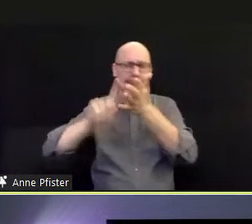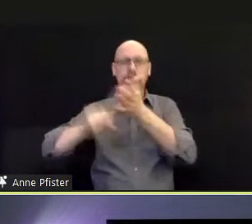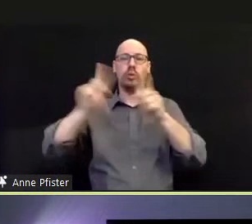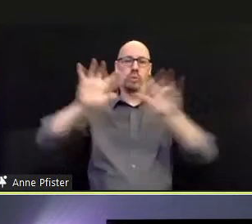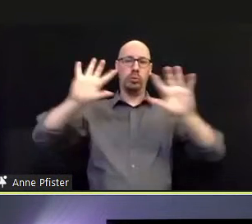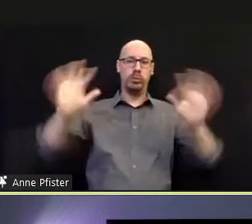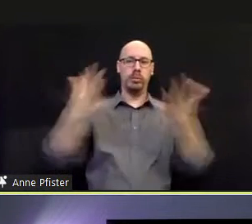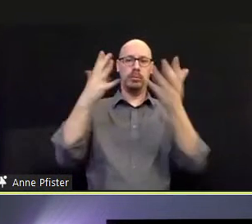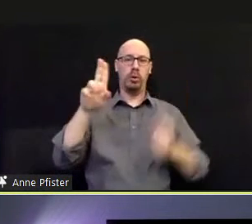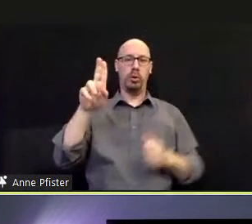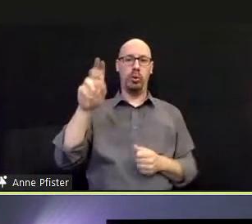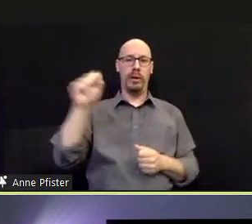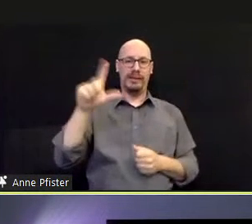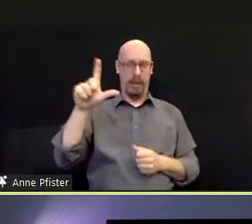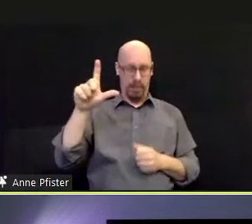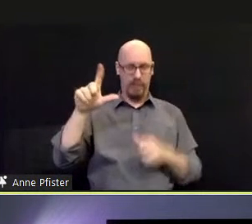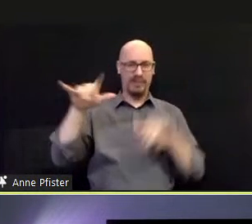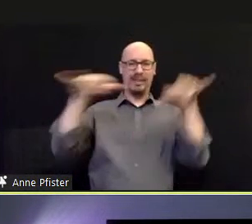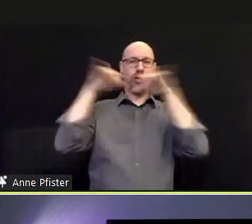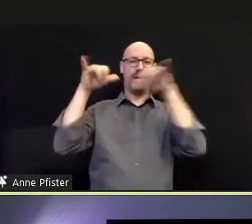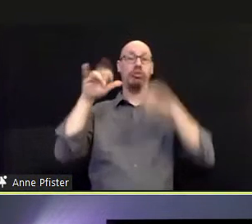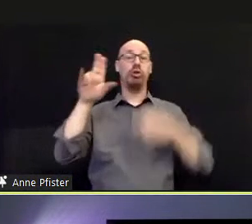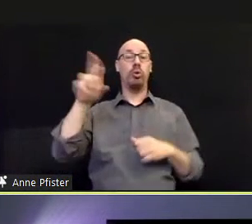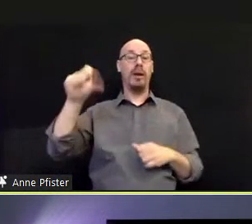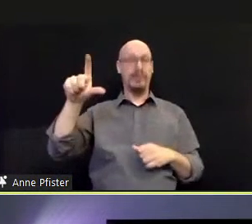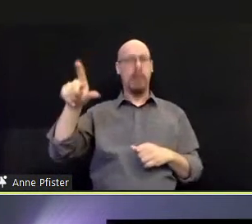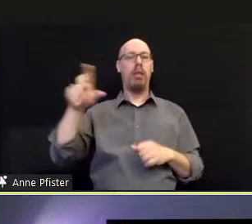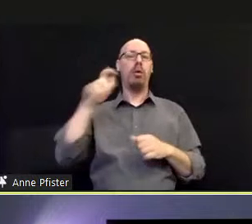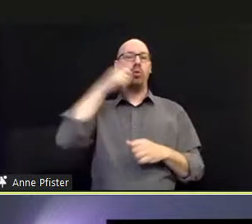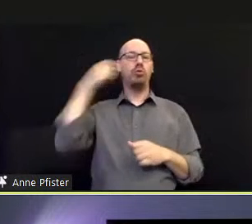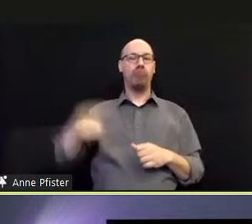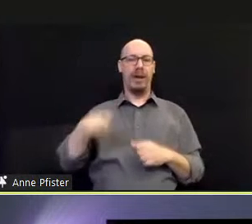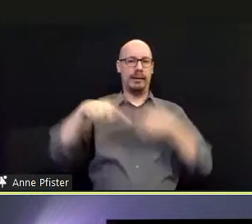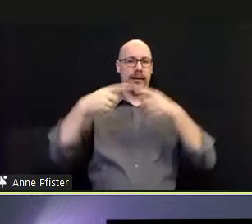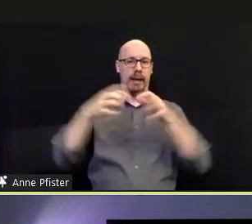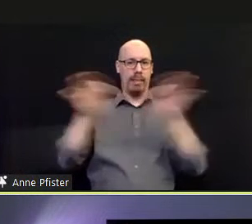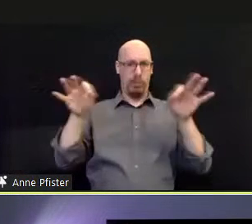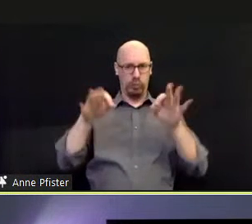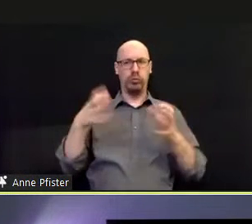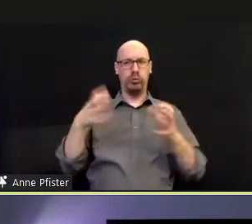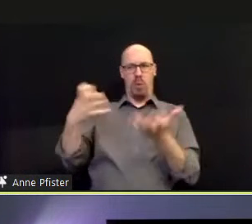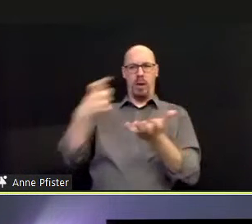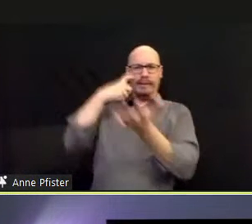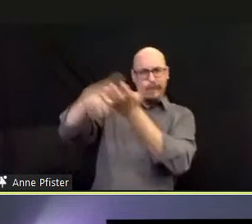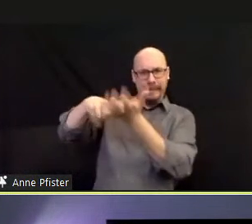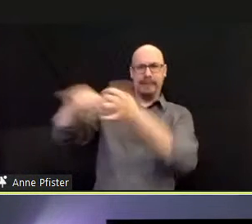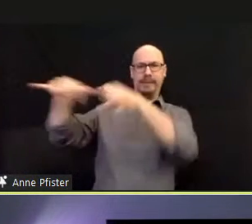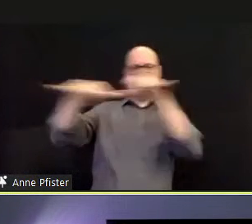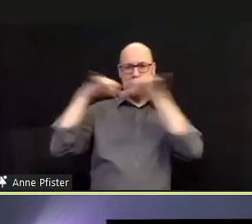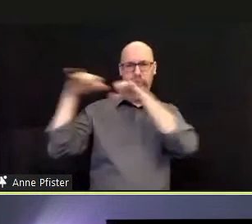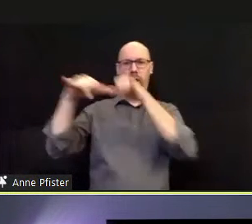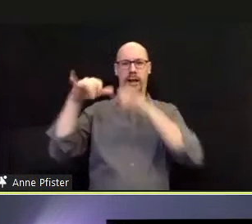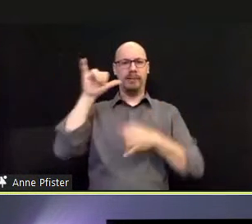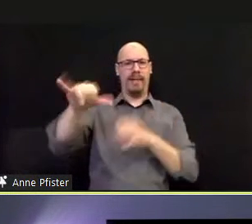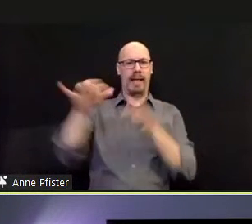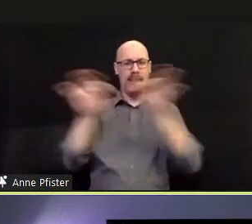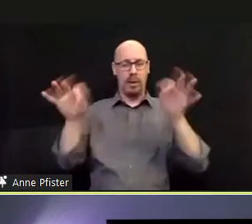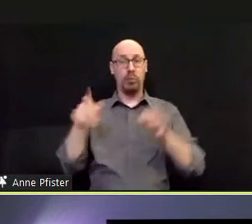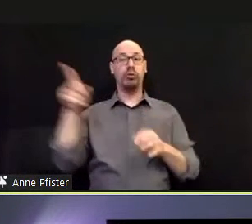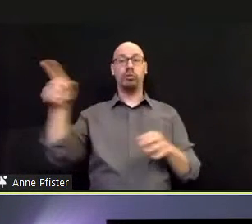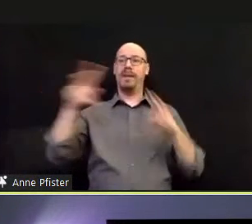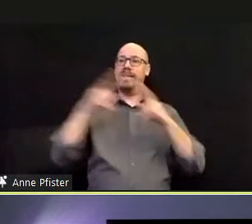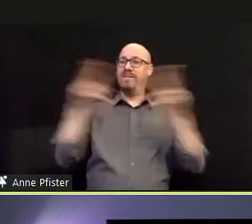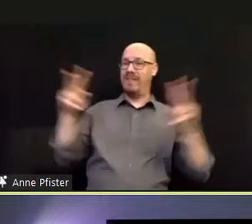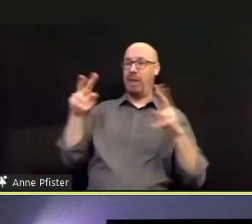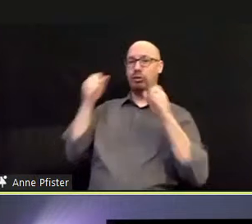USL, Ukrainian Sign Language standardization and recognition. They've been very influenced by deaf activists in North